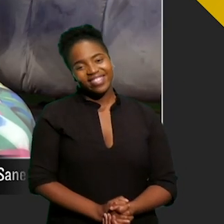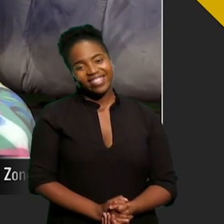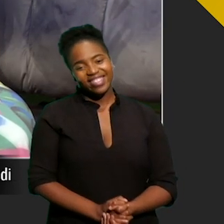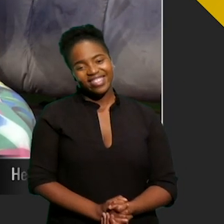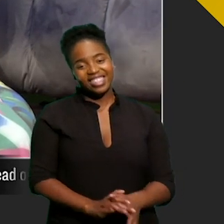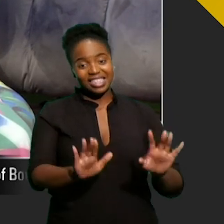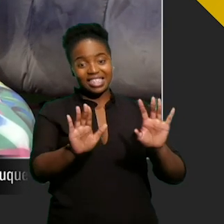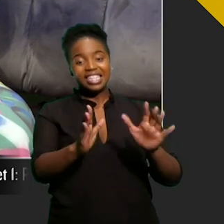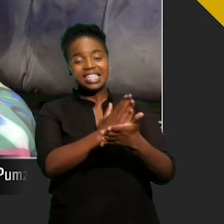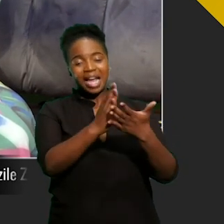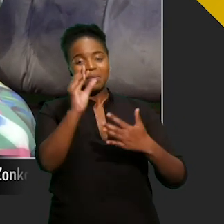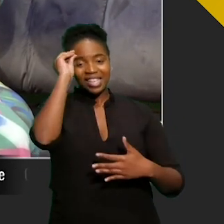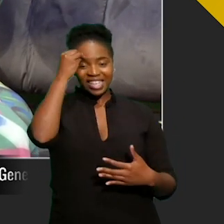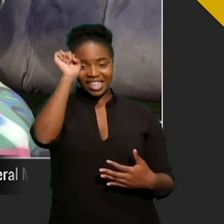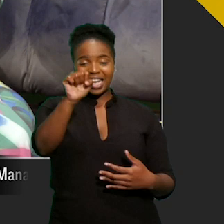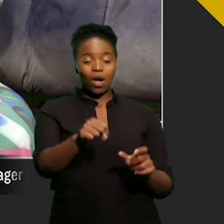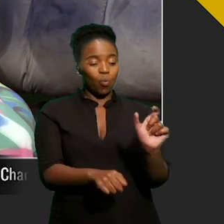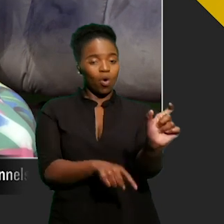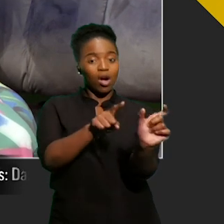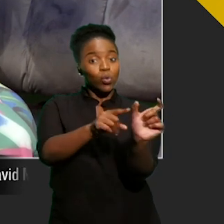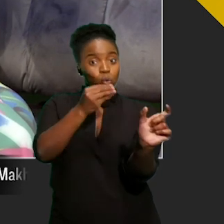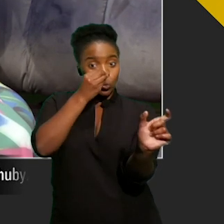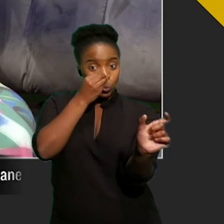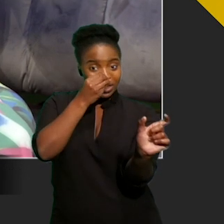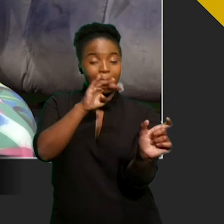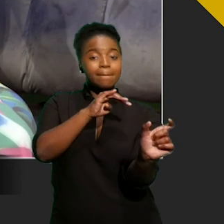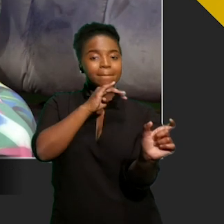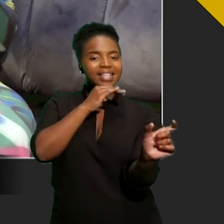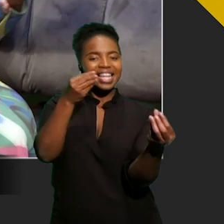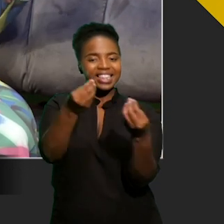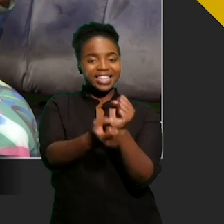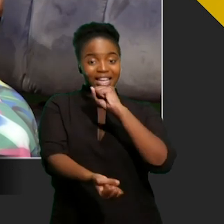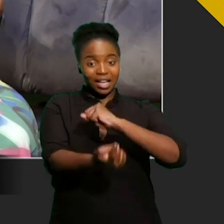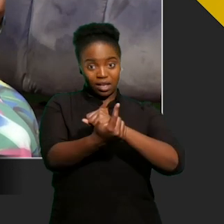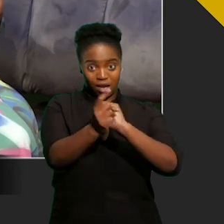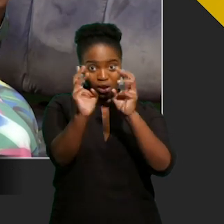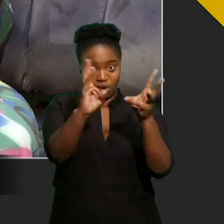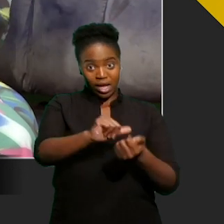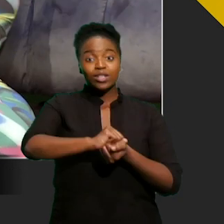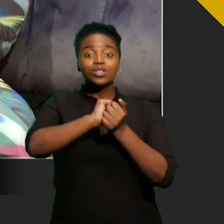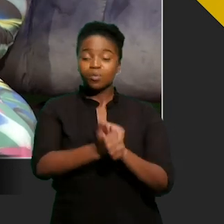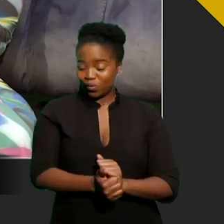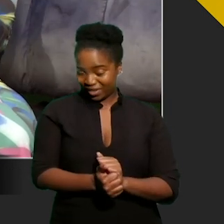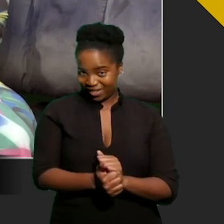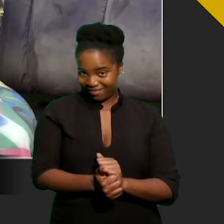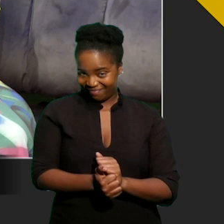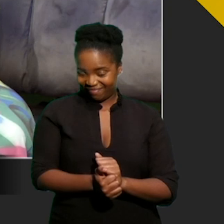for some interesting news, the word news actually stands for notable events, weather, and